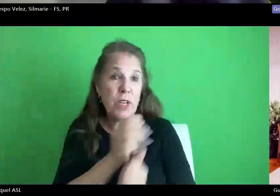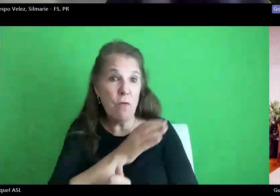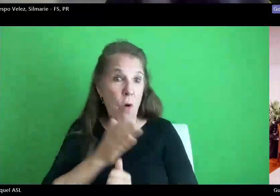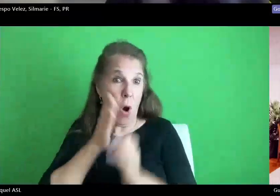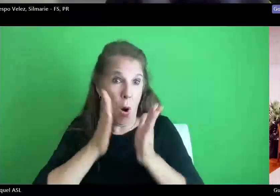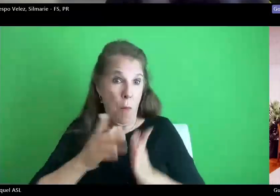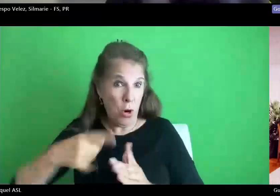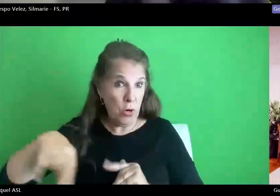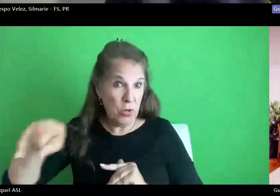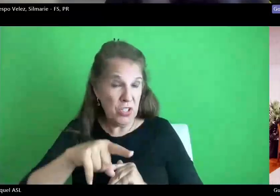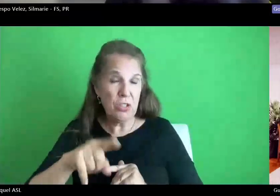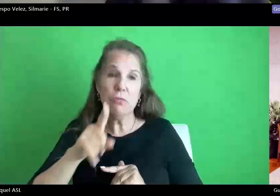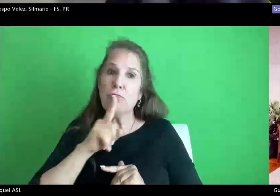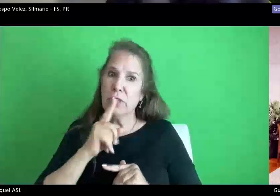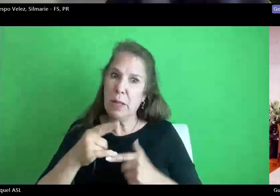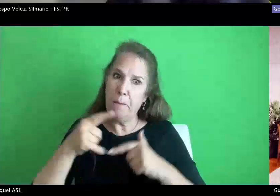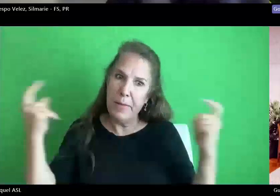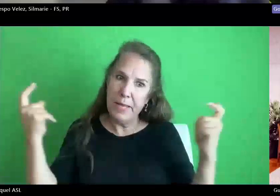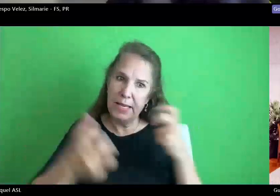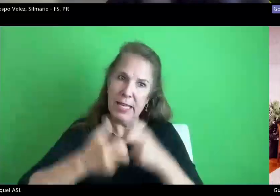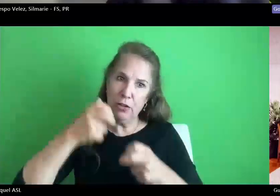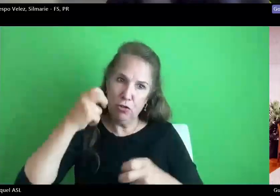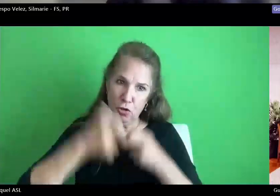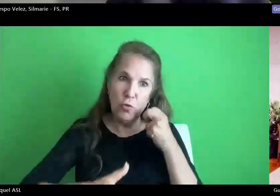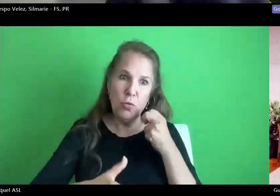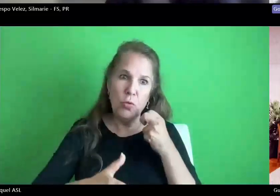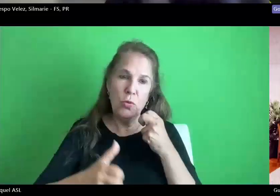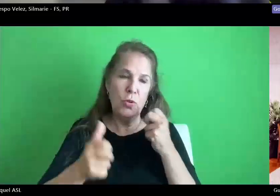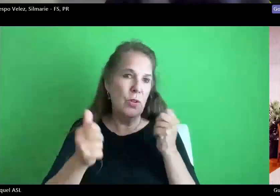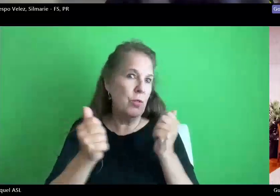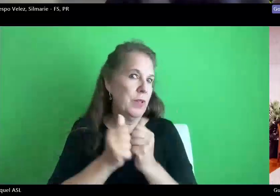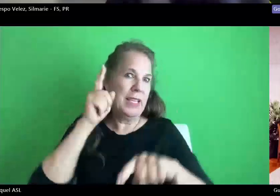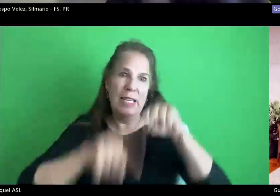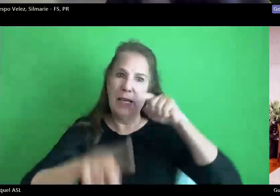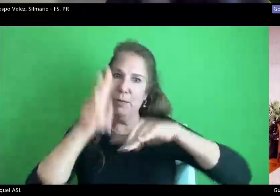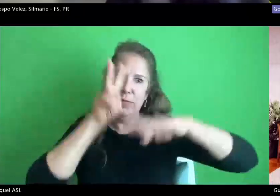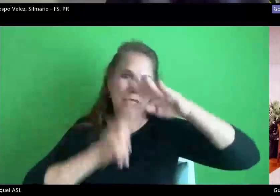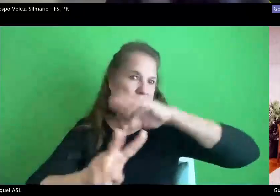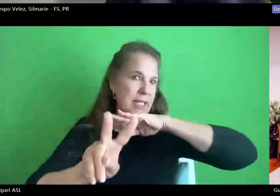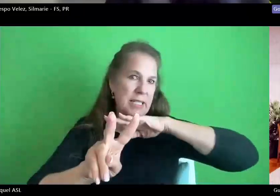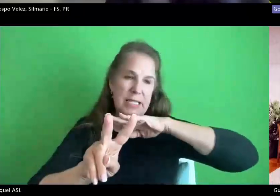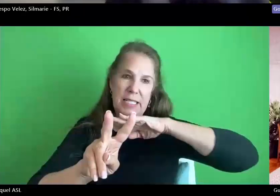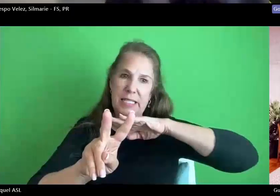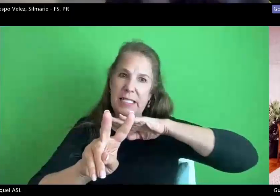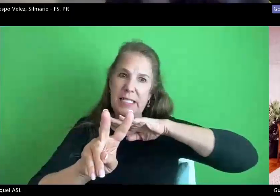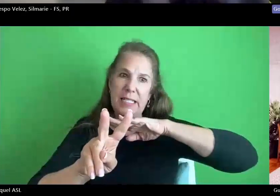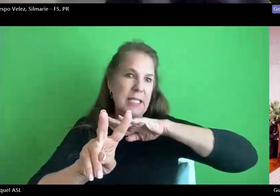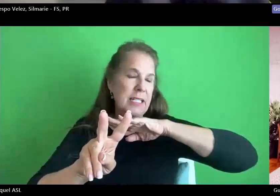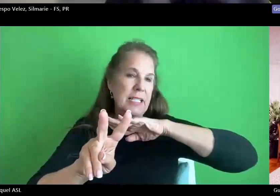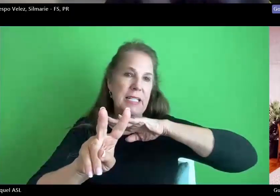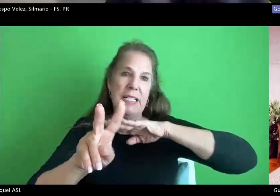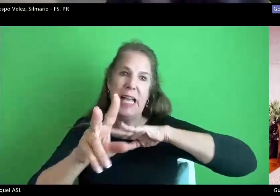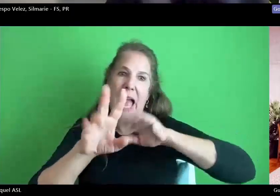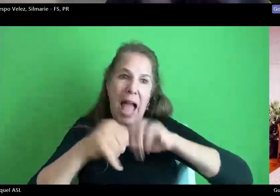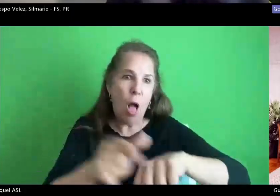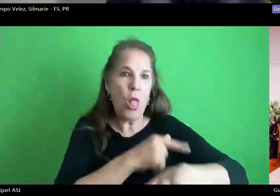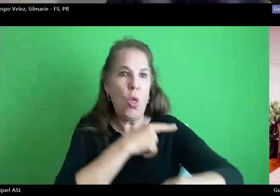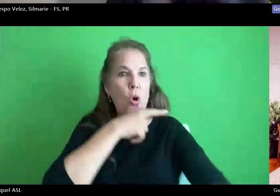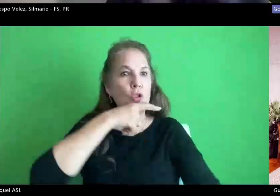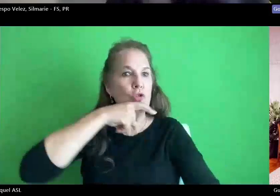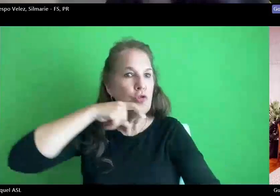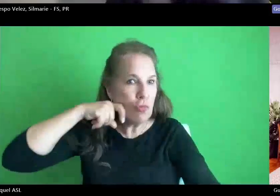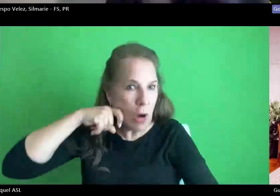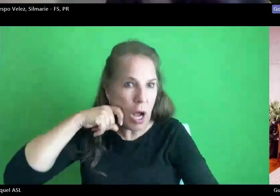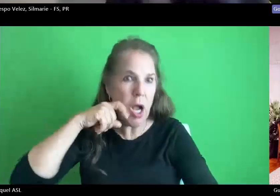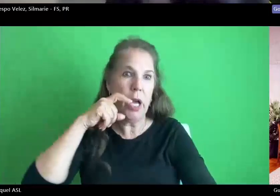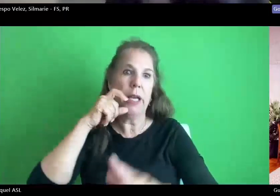yeah, this is a major issue that they're dealing with, this unpredictability about the length of dry seasons, the timing